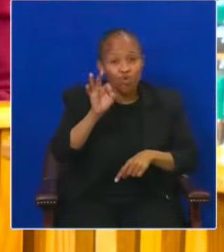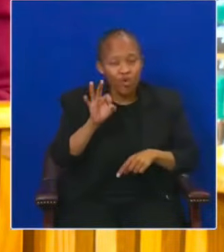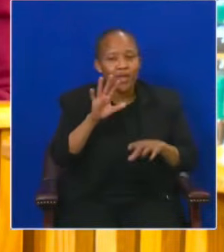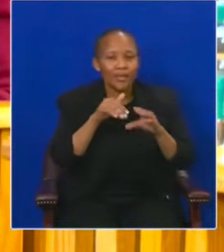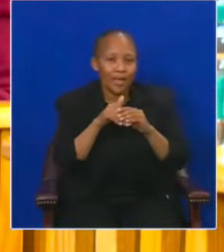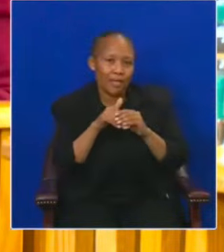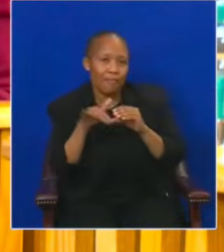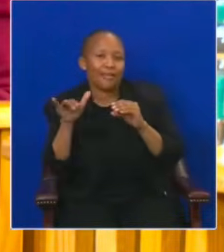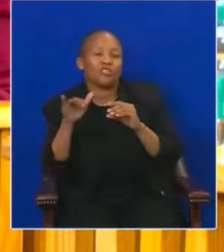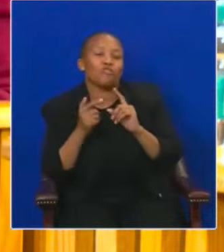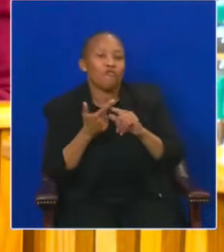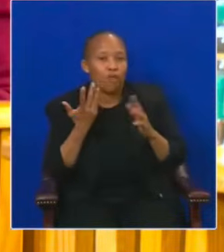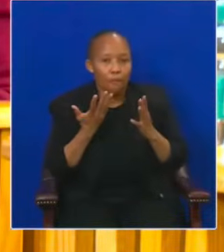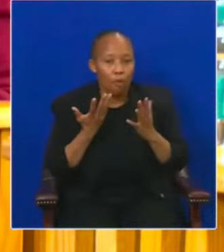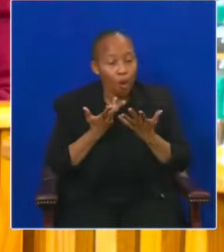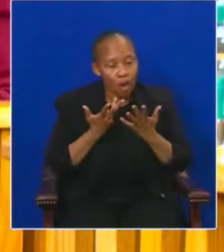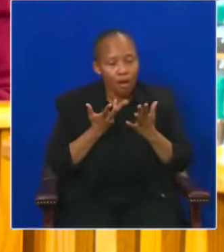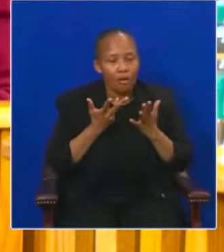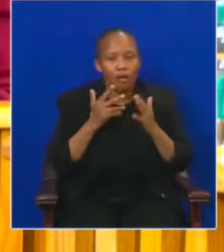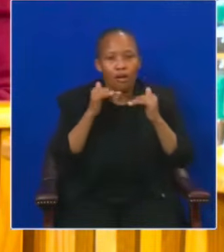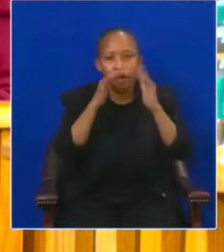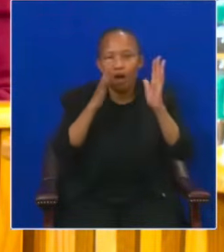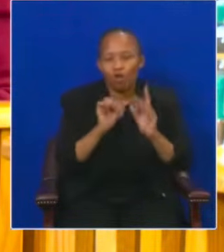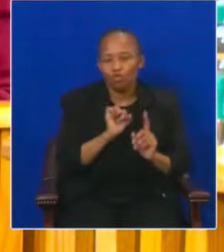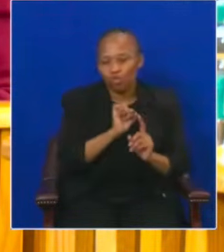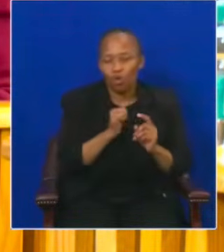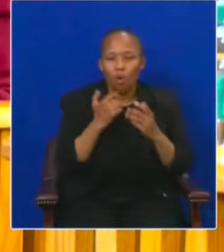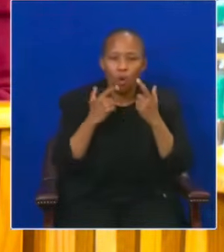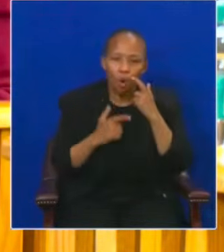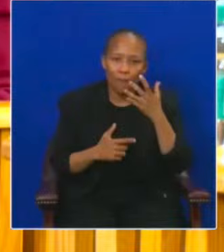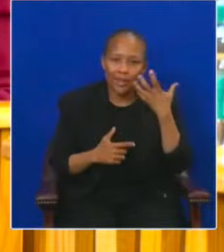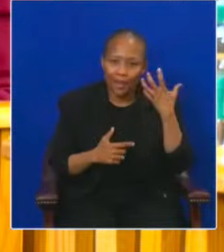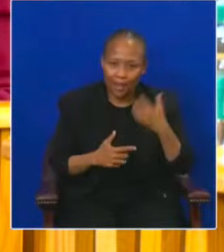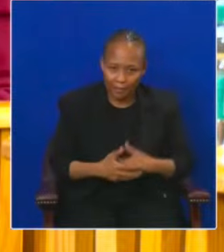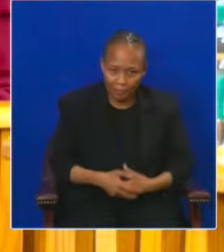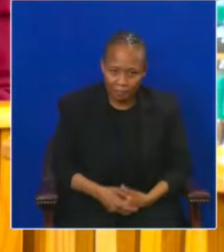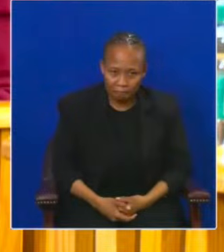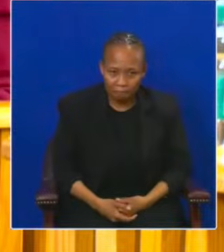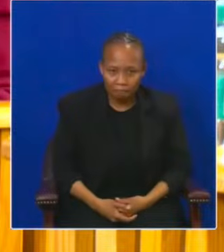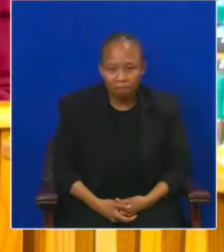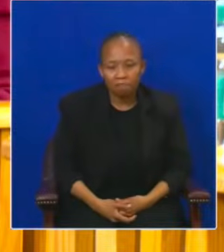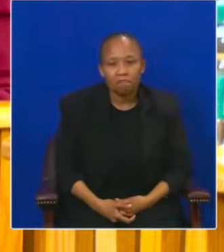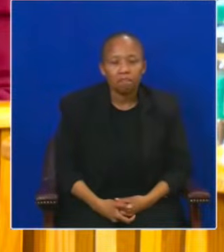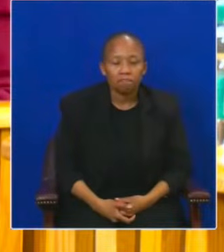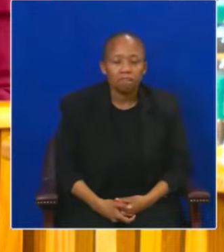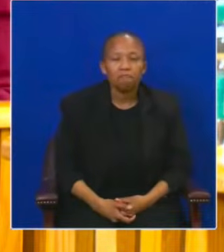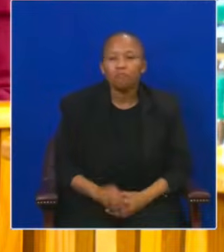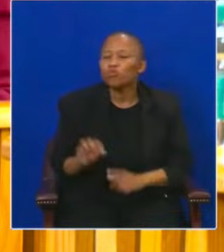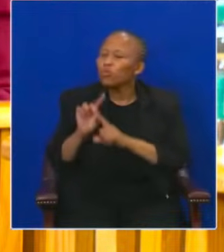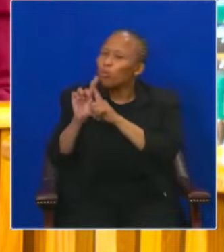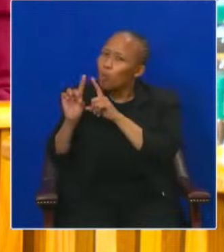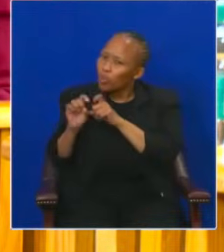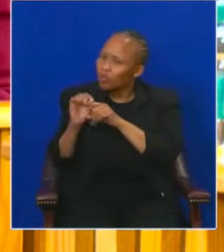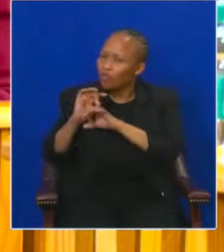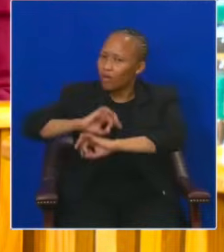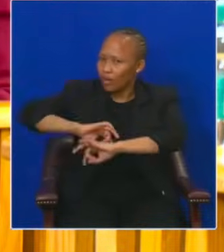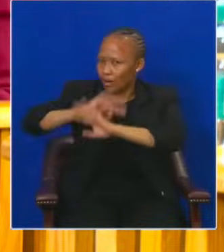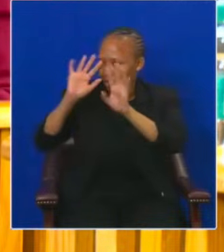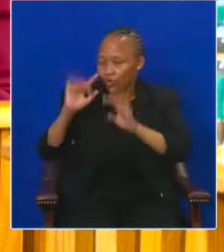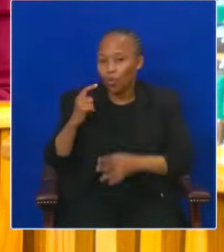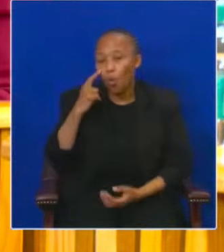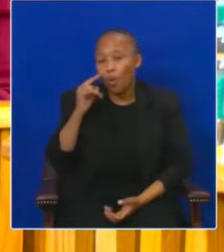Okay. Again, as a question of clarification, Witness C, do you know